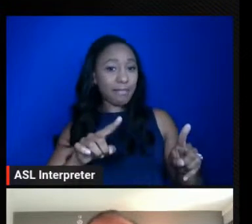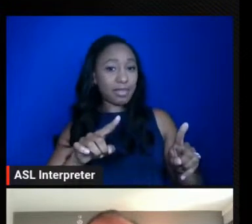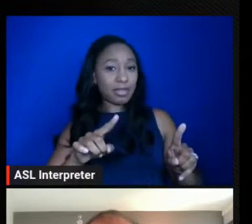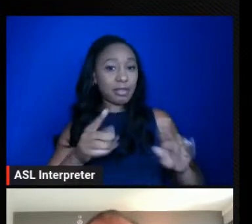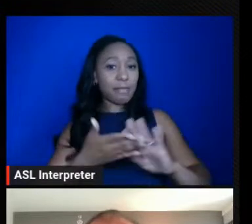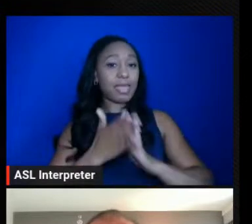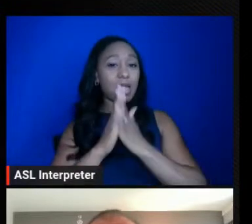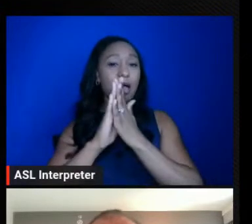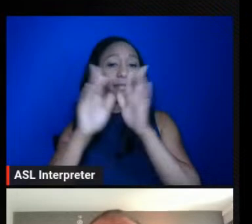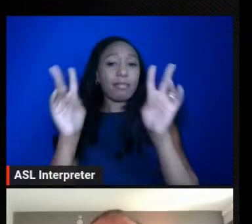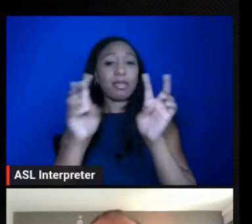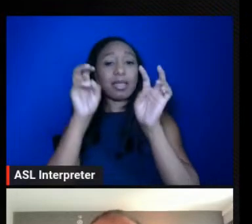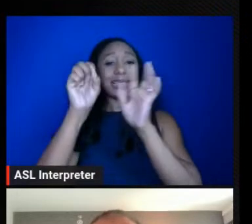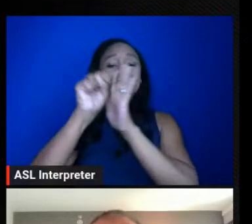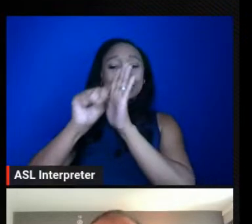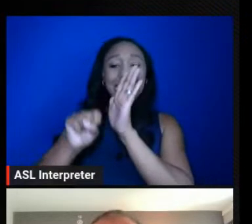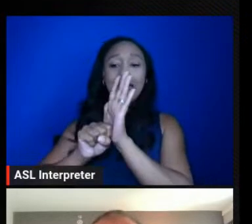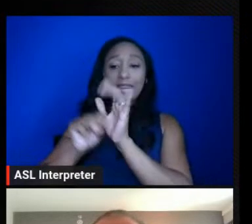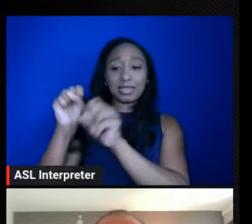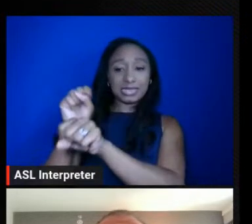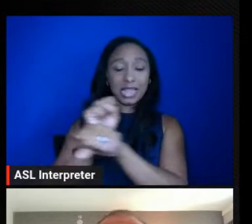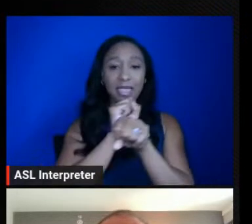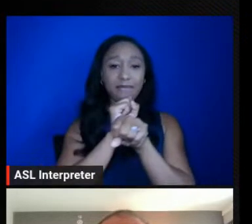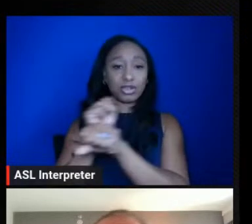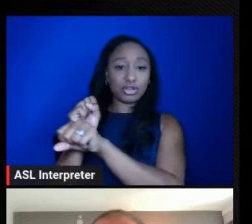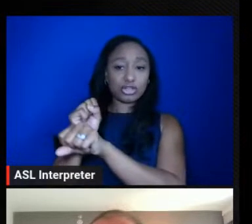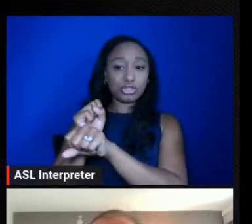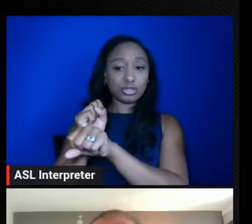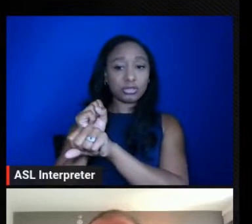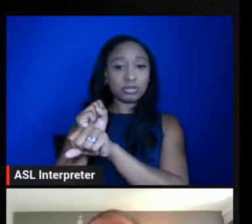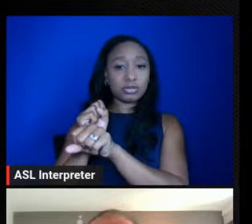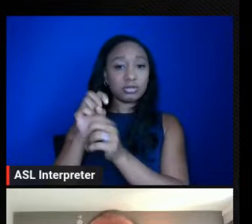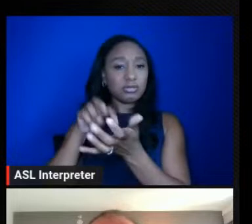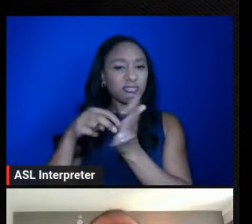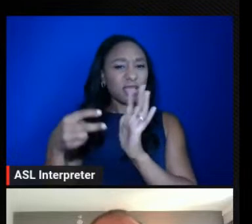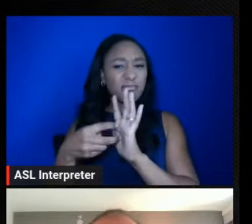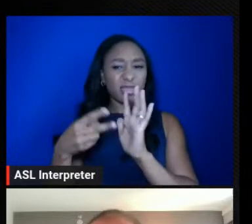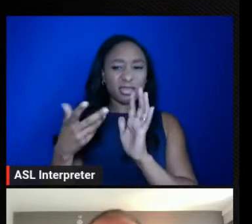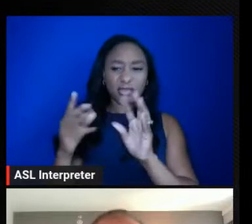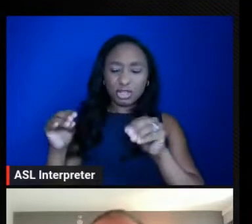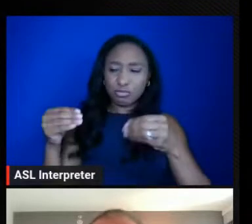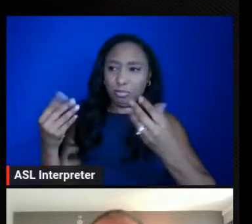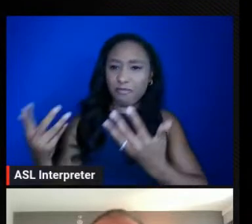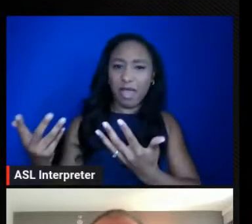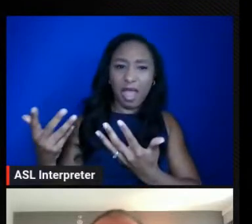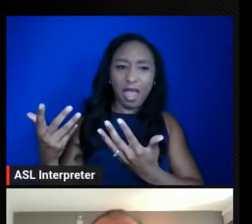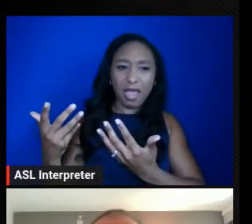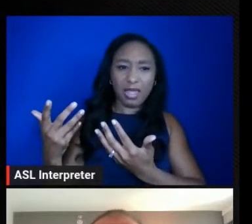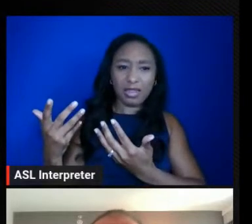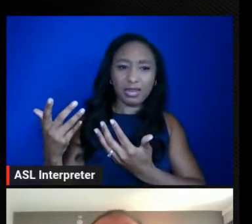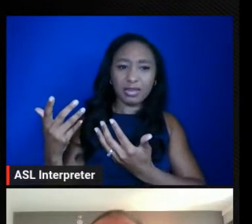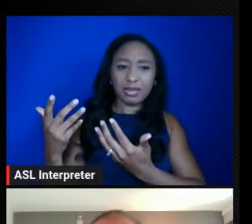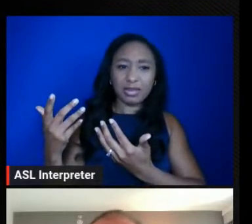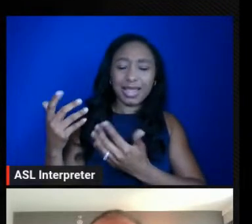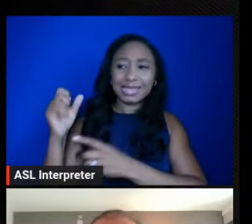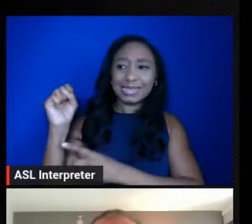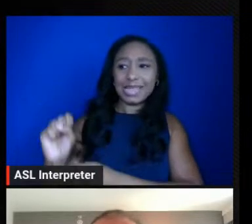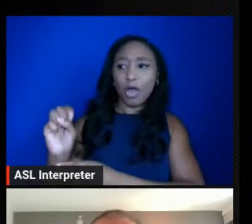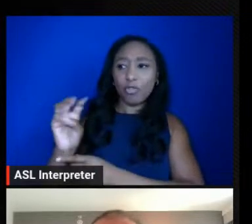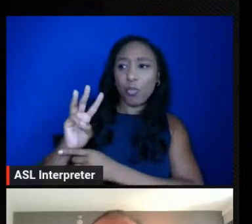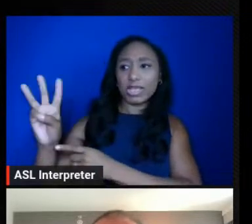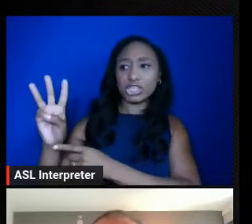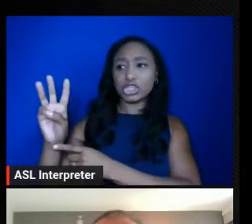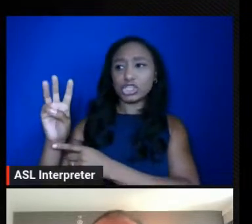traders here in the US tried to satisfy these Southwestern settlers' demand for black